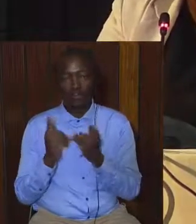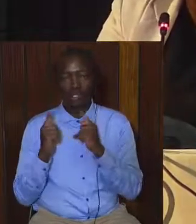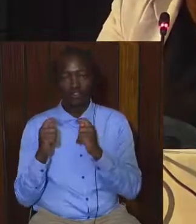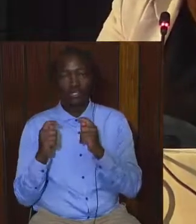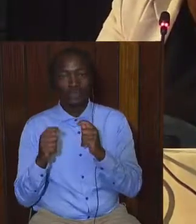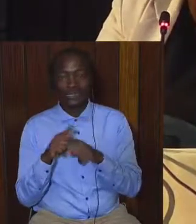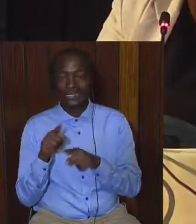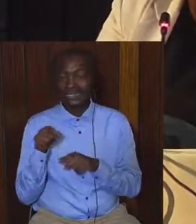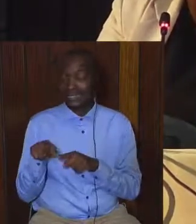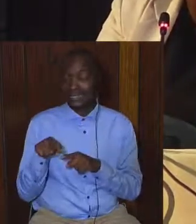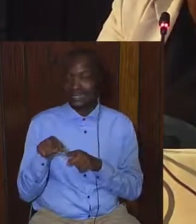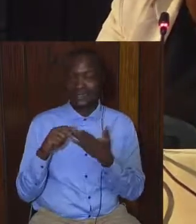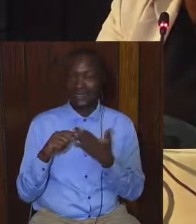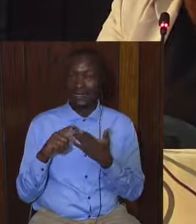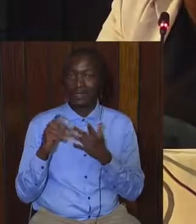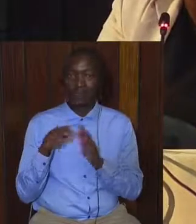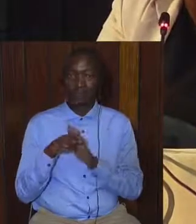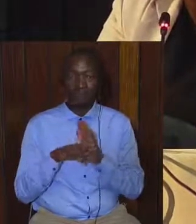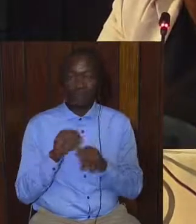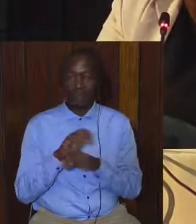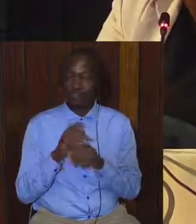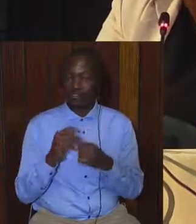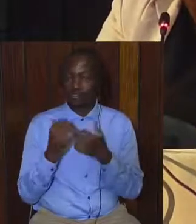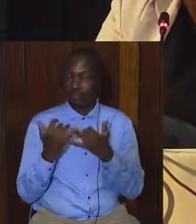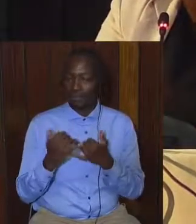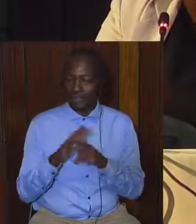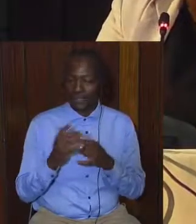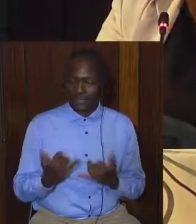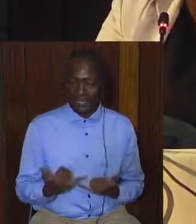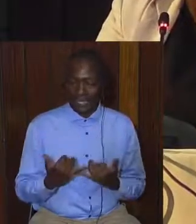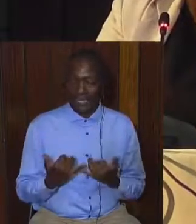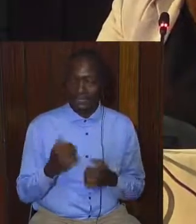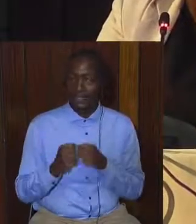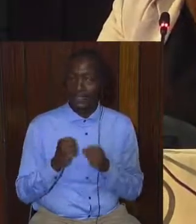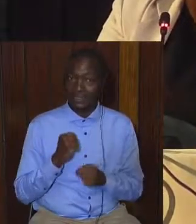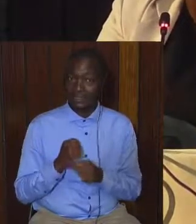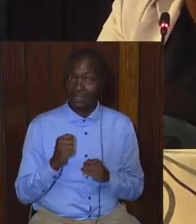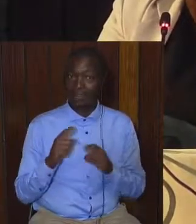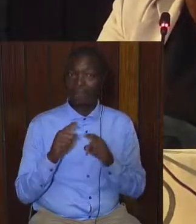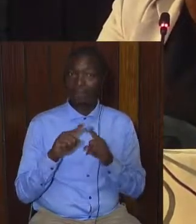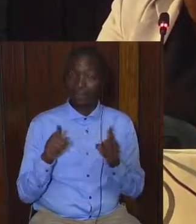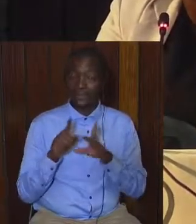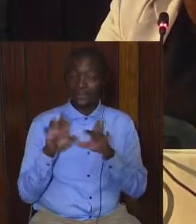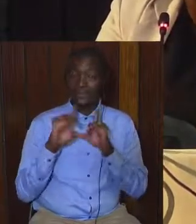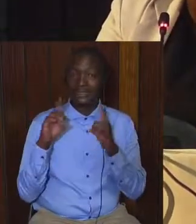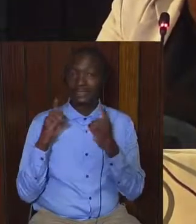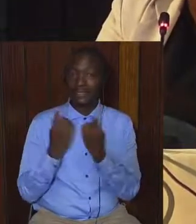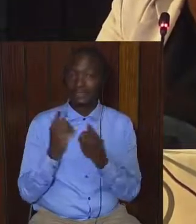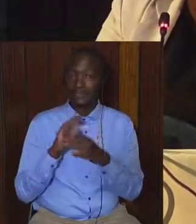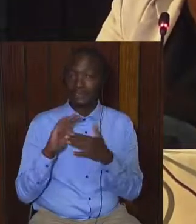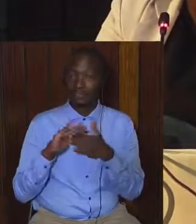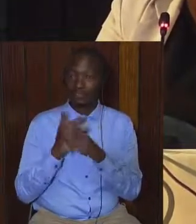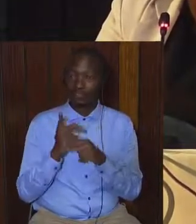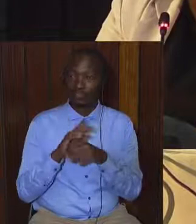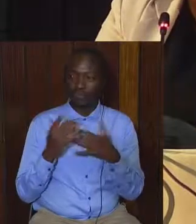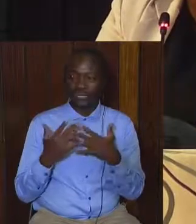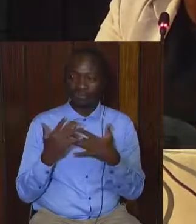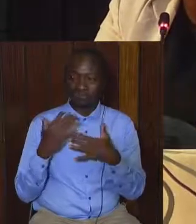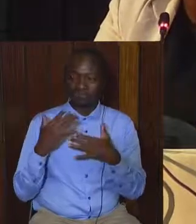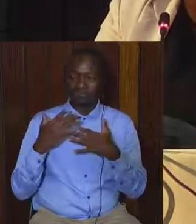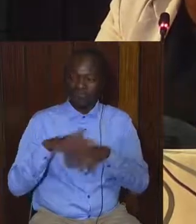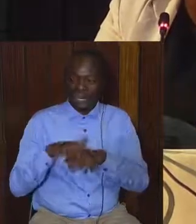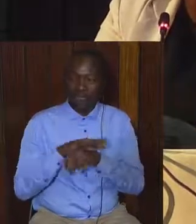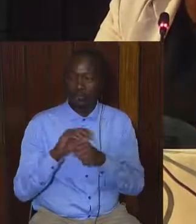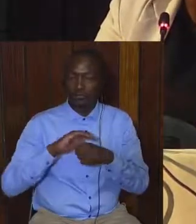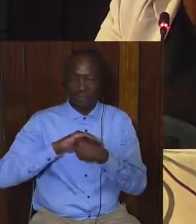program was not budgeted for in the current year, but the department, because of the impact of the COVID-19, saw